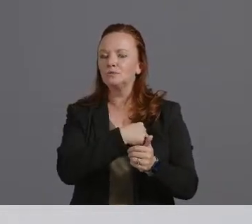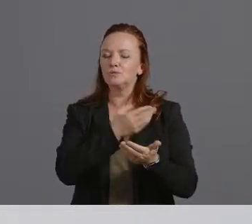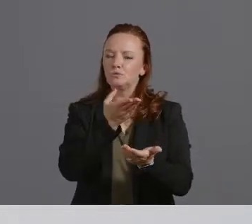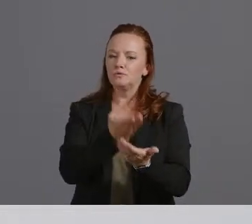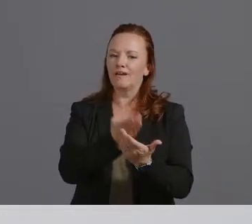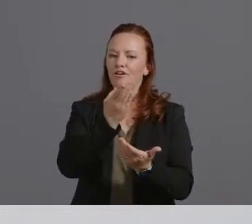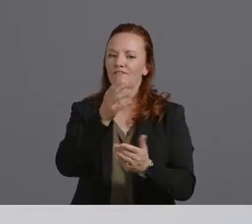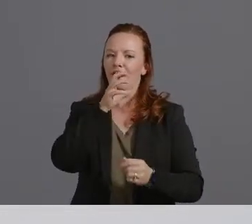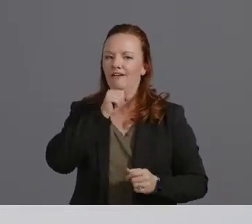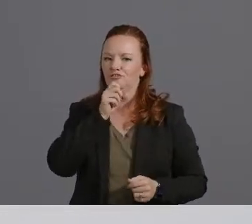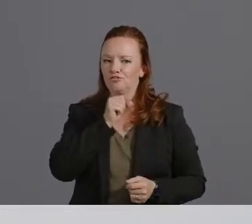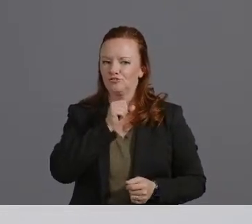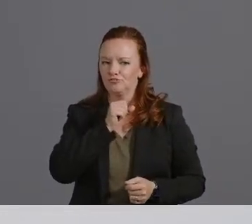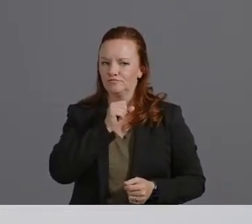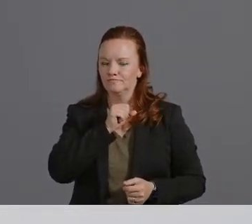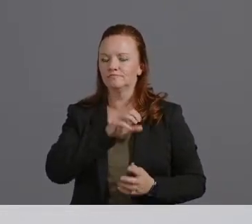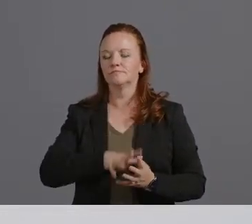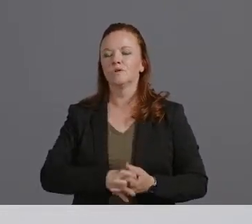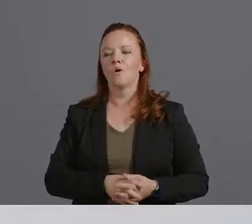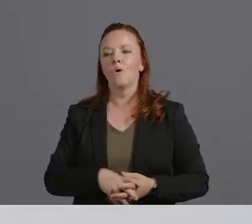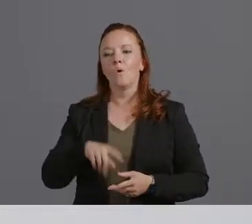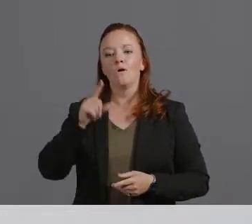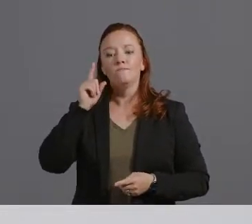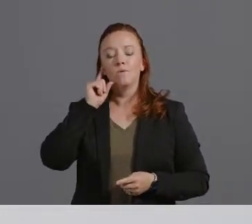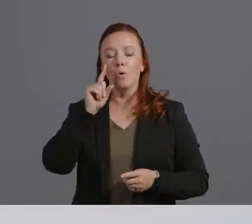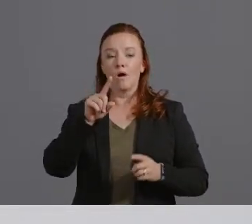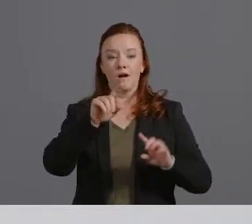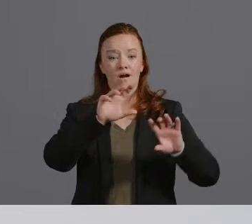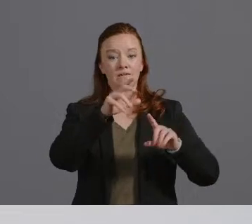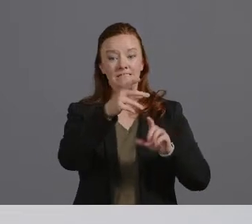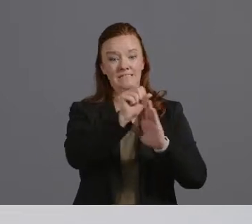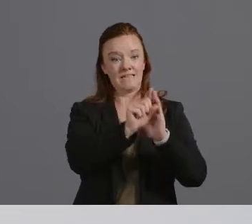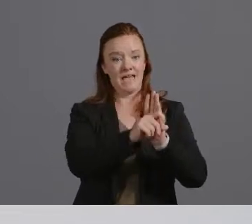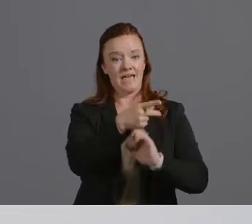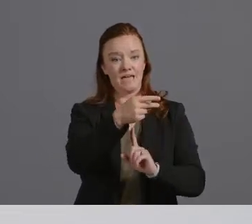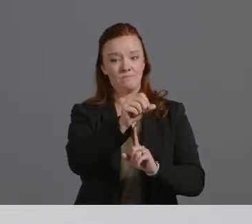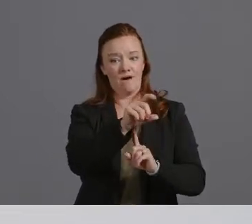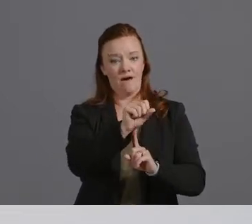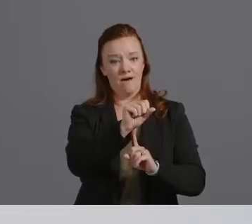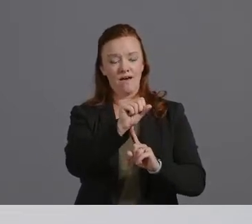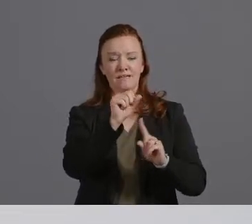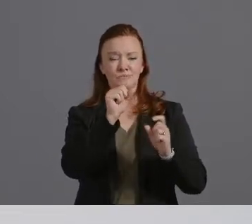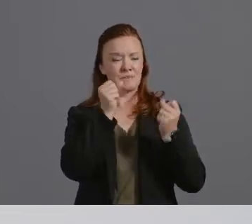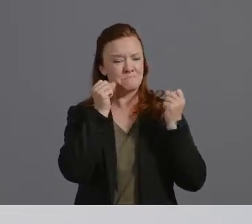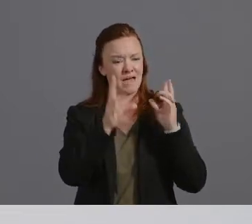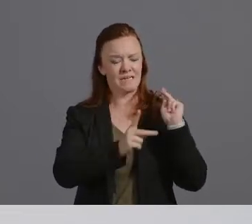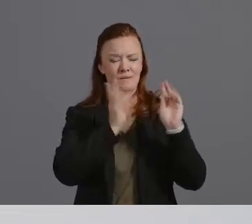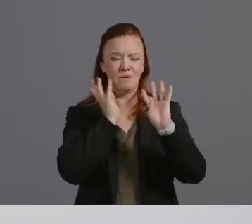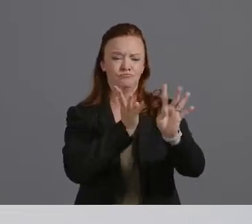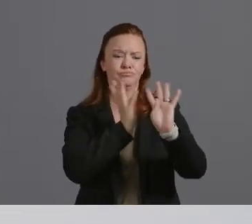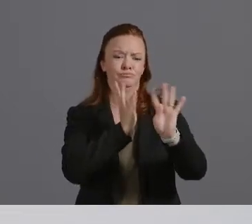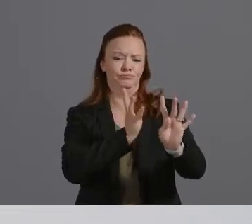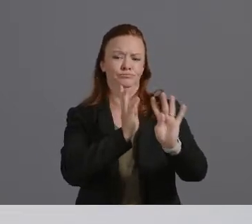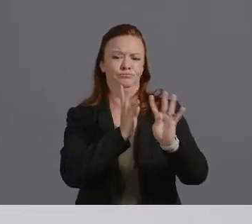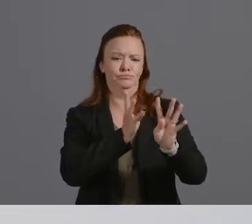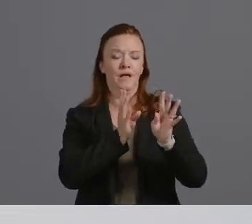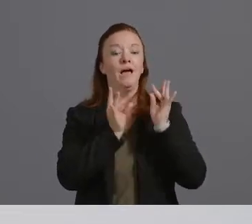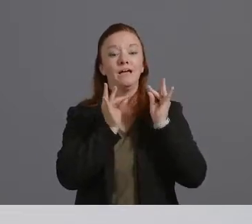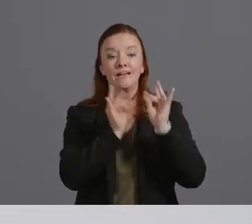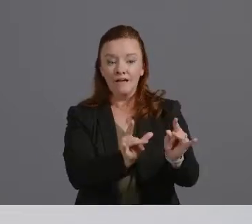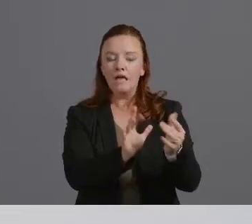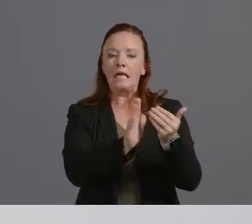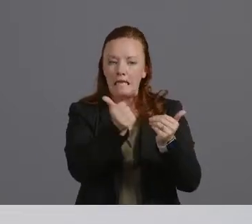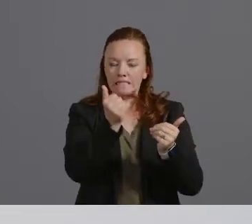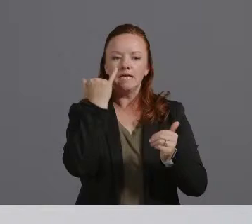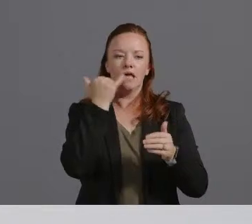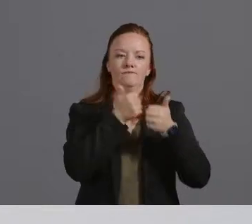So we felt for the mass vaccination pods, focusing on the age base would allow for that efficiency. The